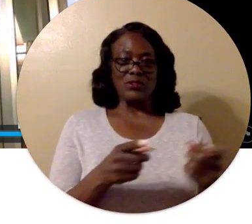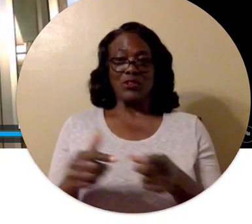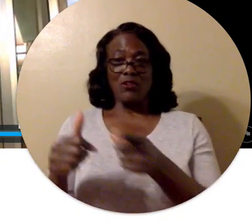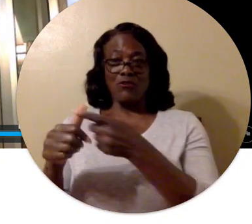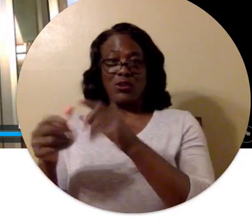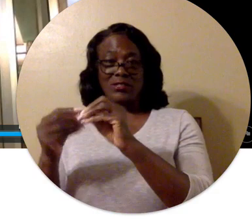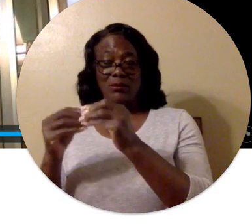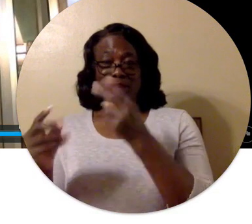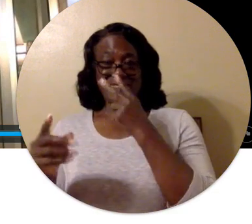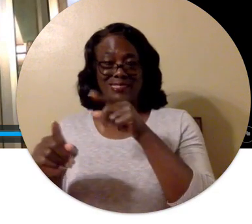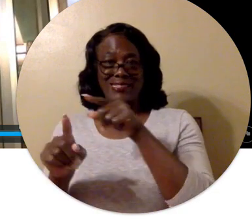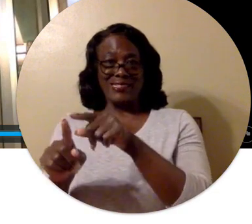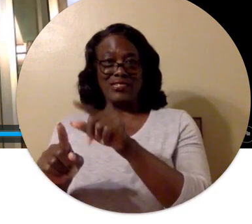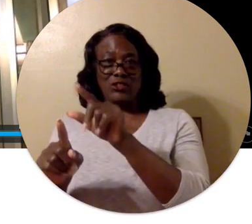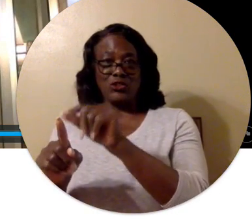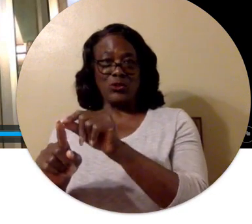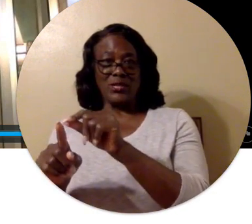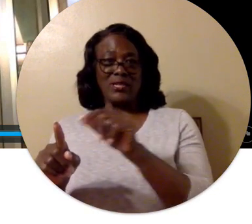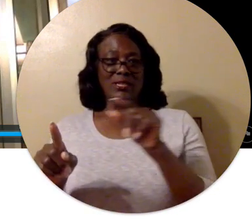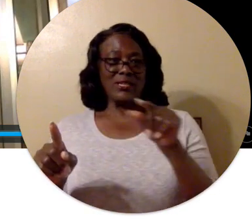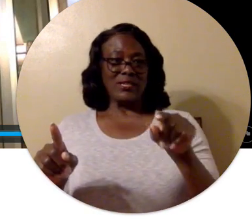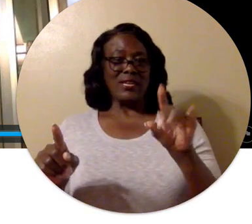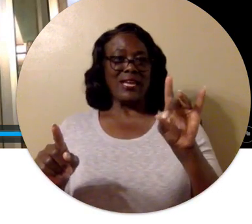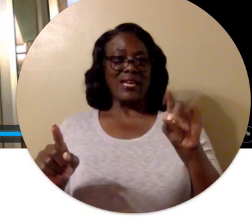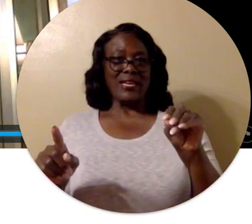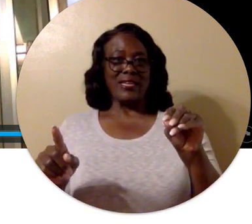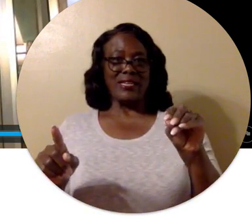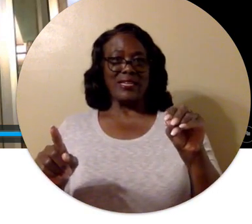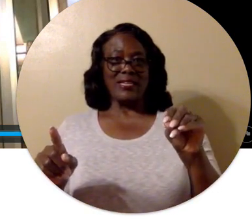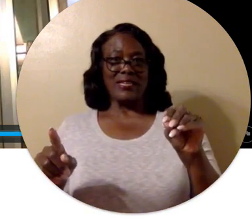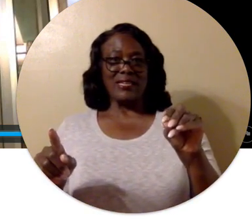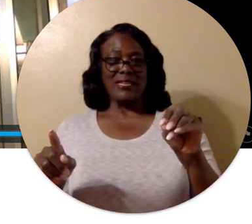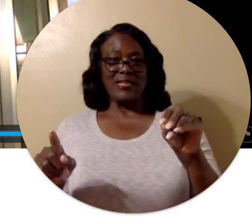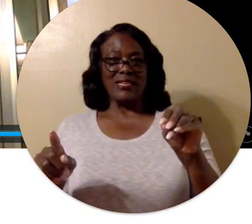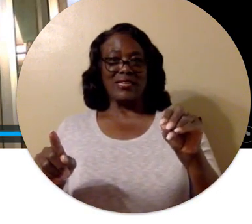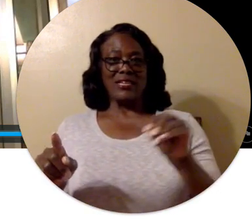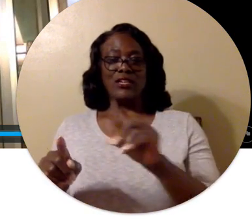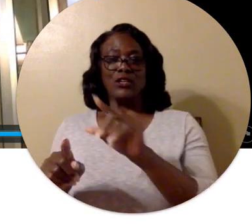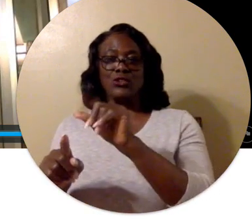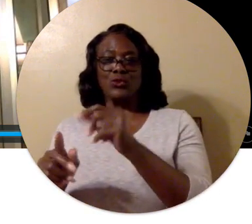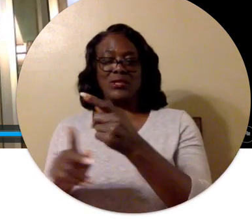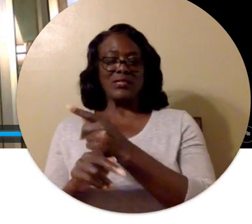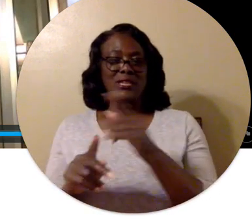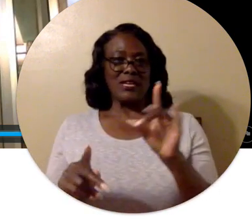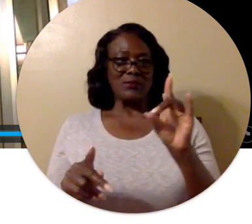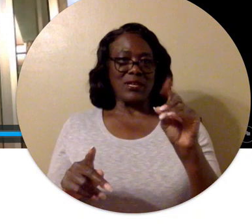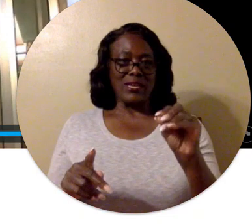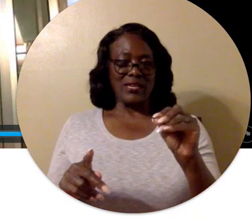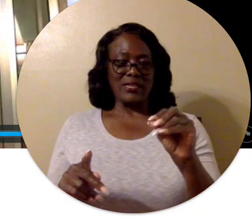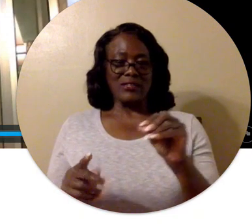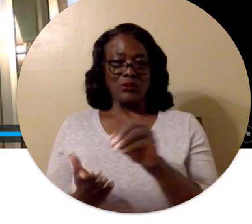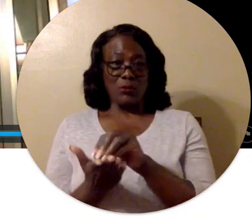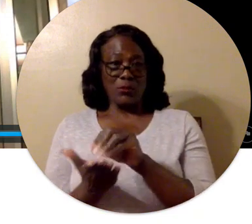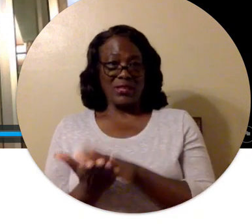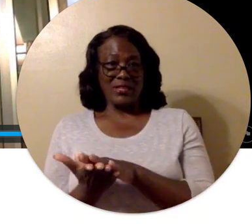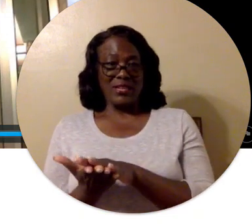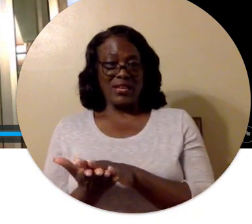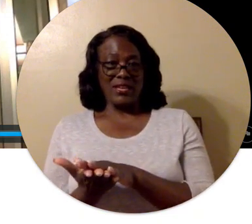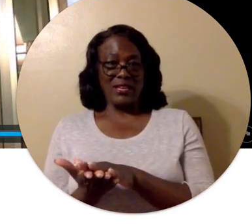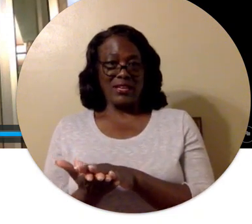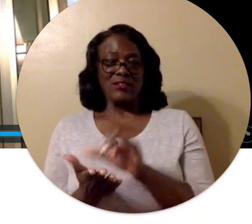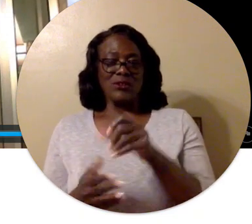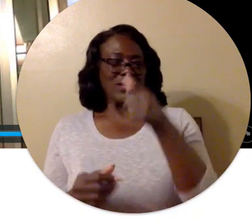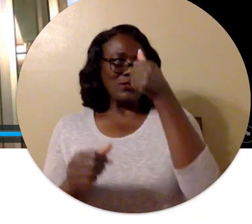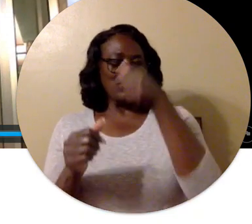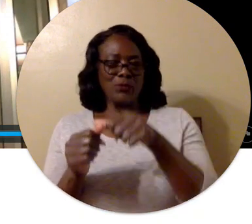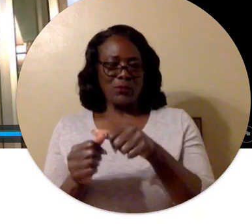a 20 and an 80. So I'm going to multiply 20 times 80. So I'm going to write that down over here just so I can keep